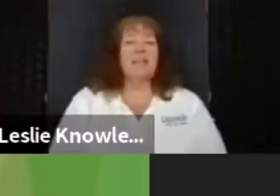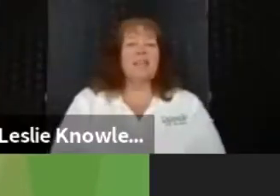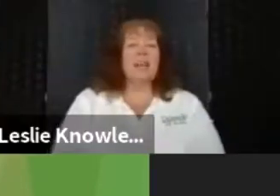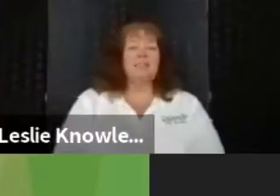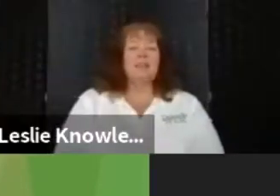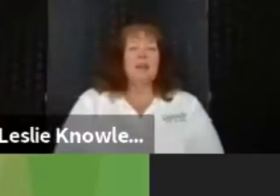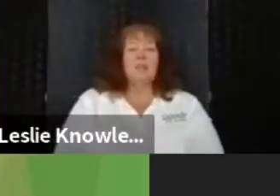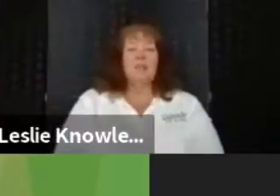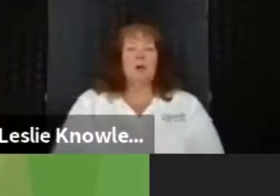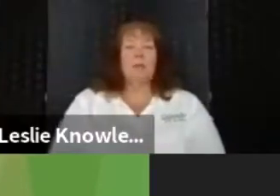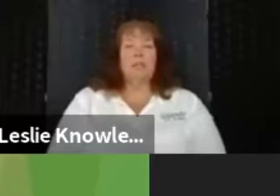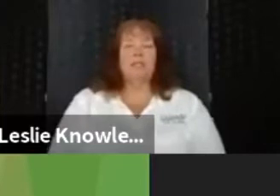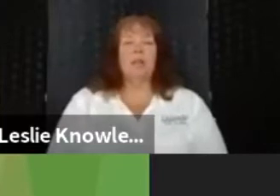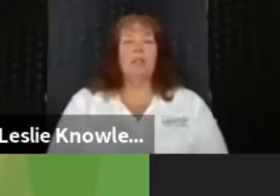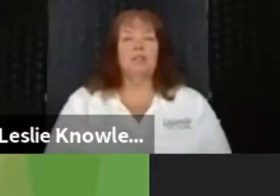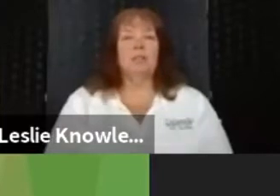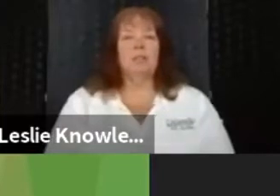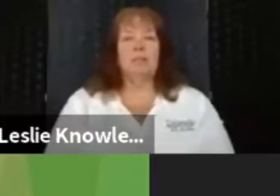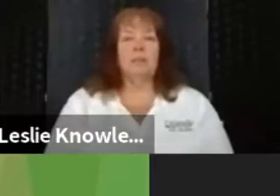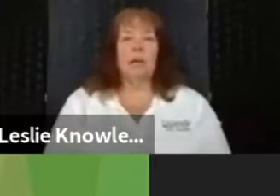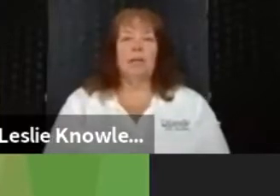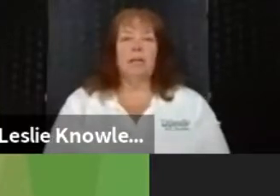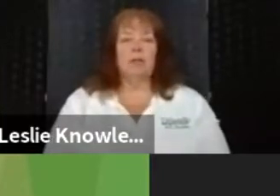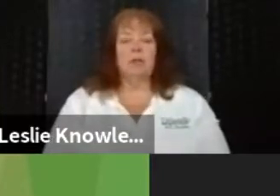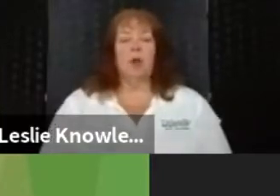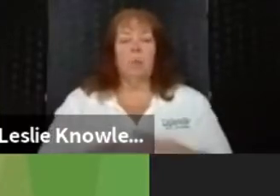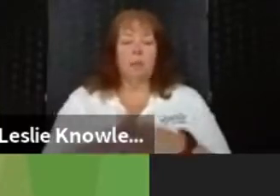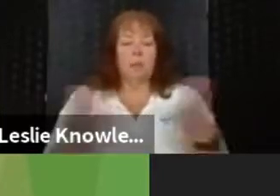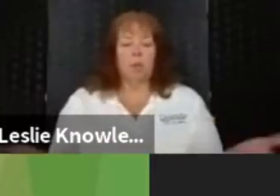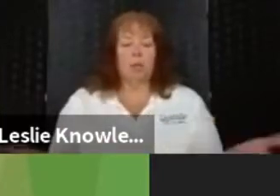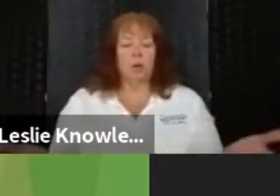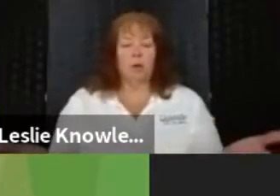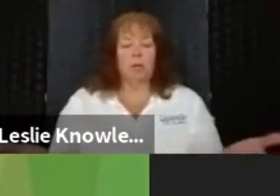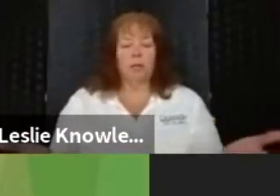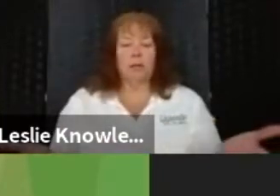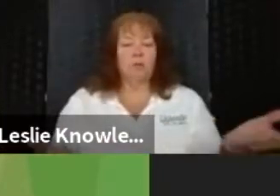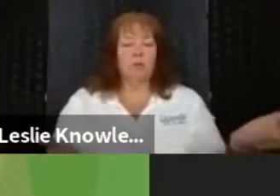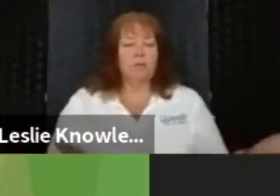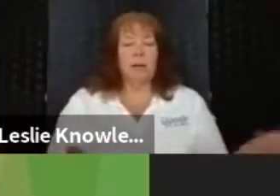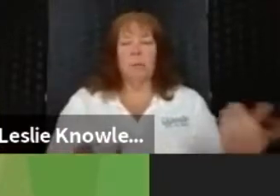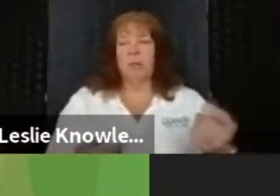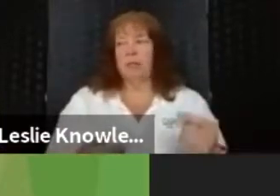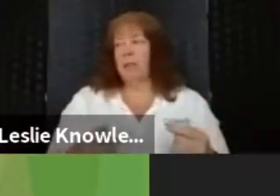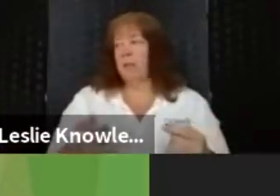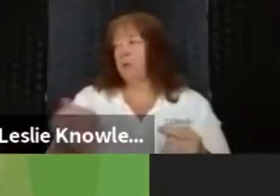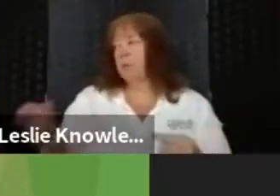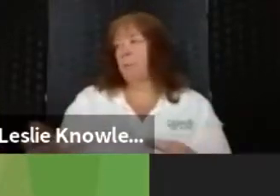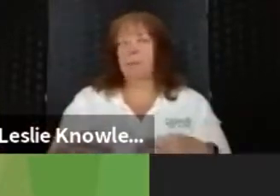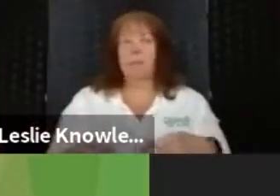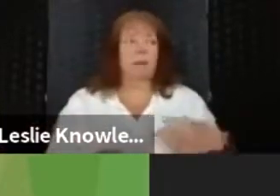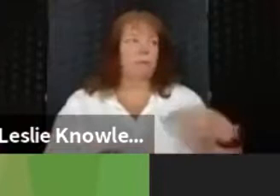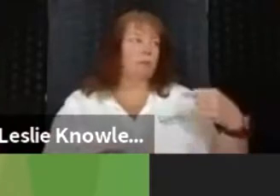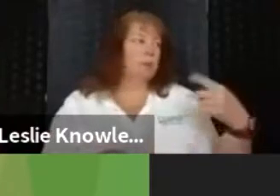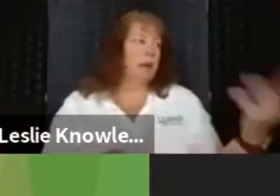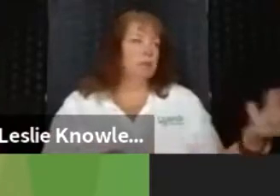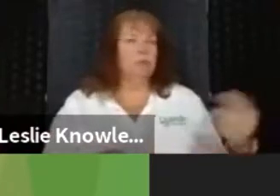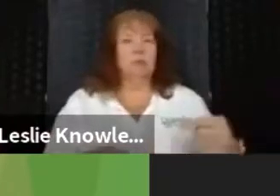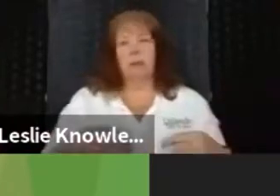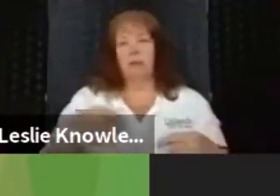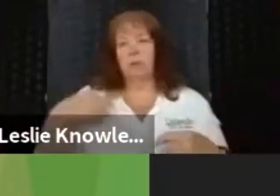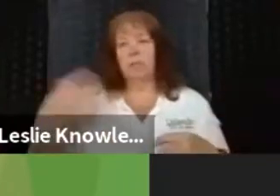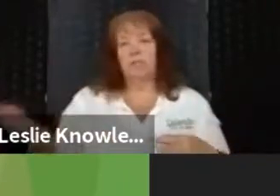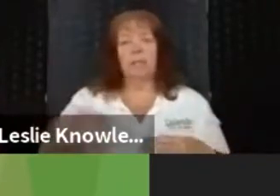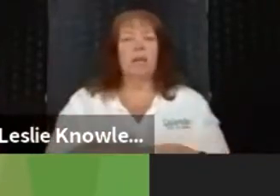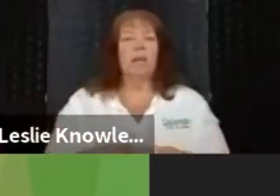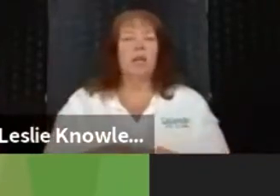in every class. So it's not just sitting back and opening a book and learning a sign for table and a sign for cup and a sign for couch and a